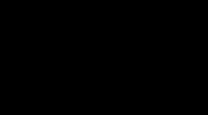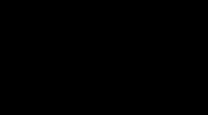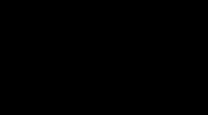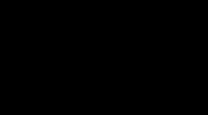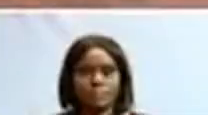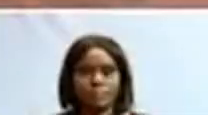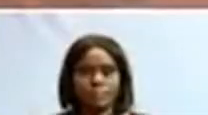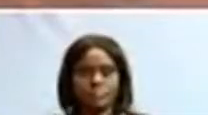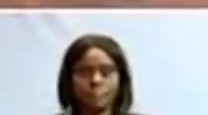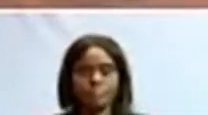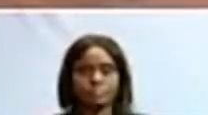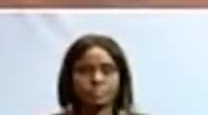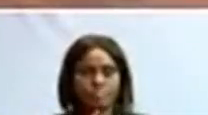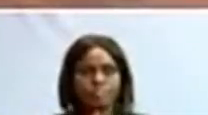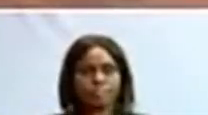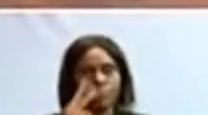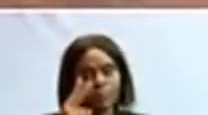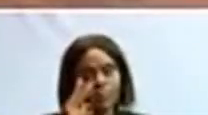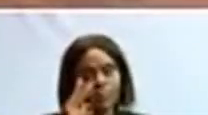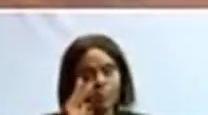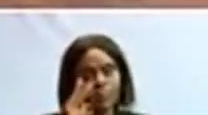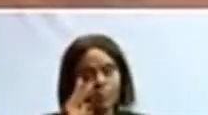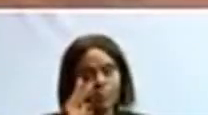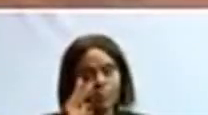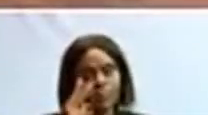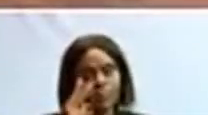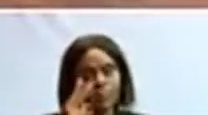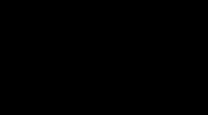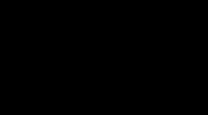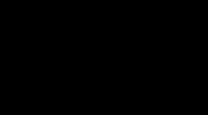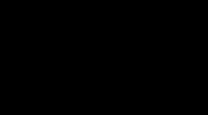properties. See appendix